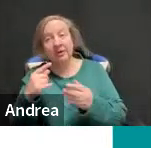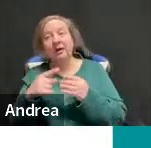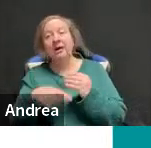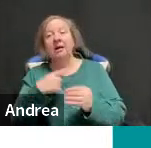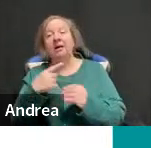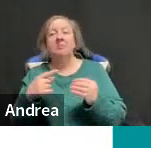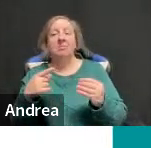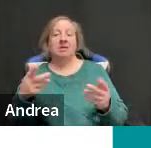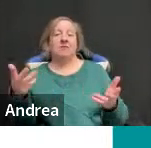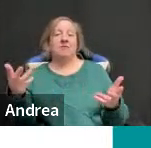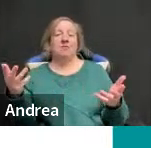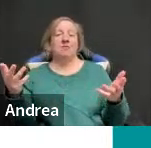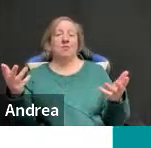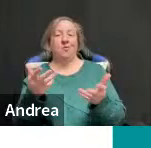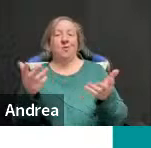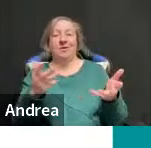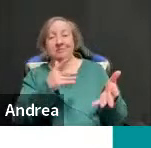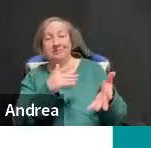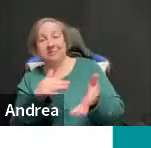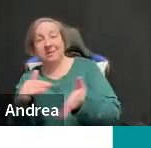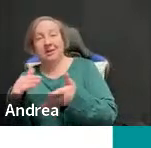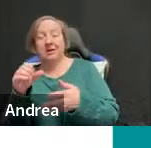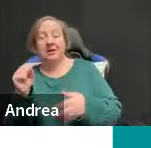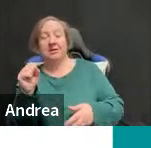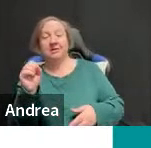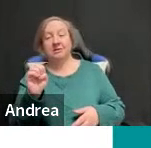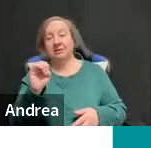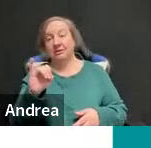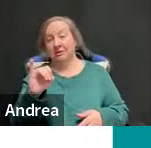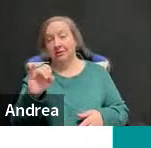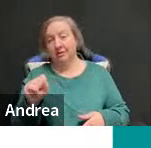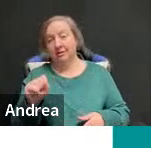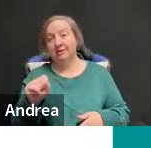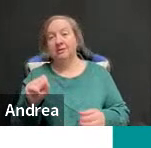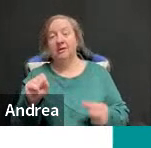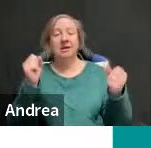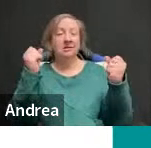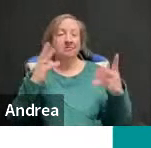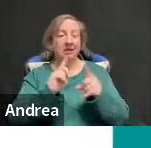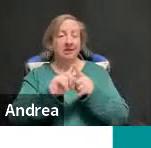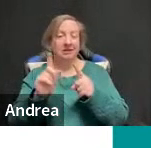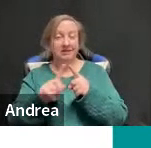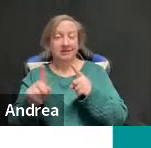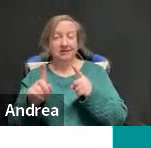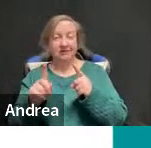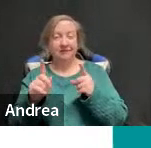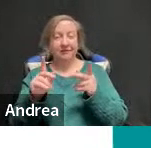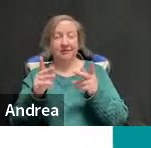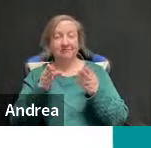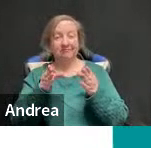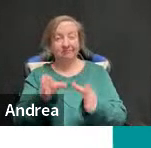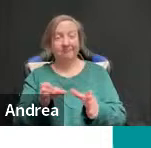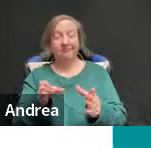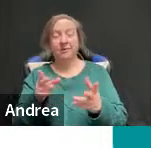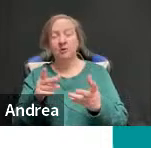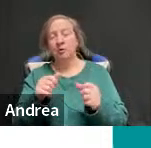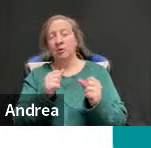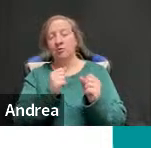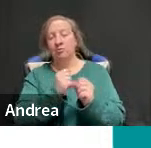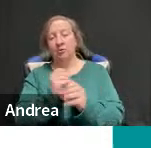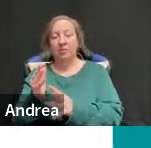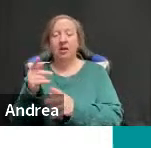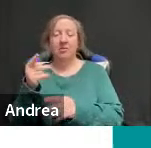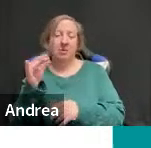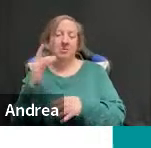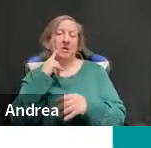again, what is being studied in the SEIS in multiple formats to prepare the public for this comment period that